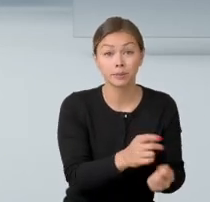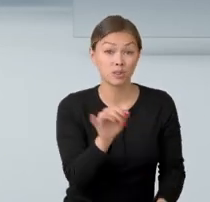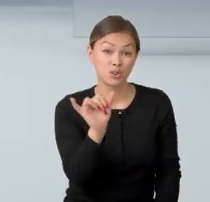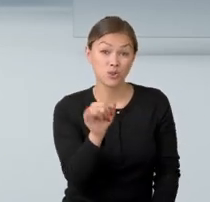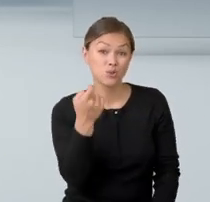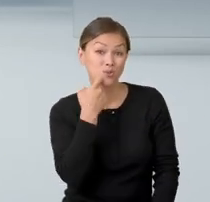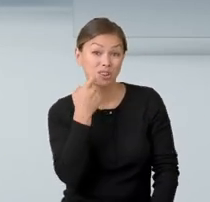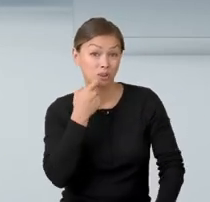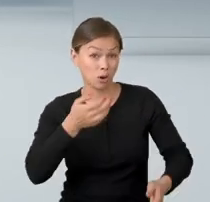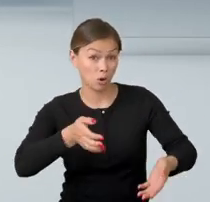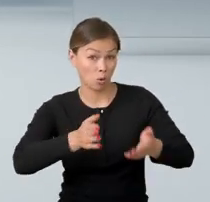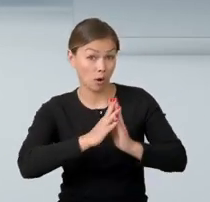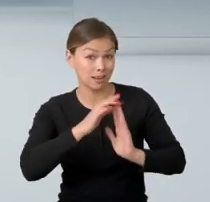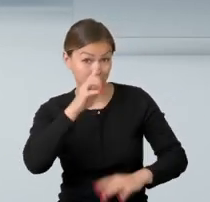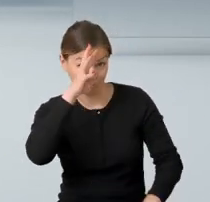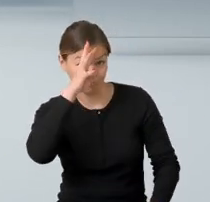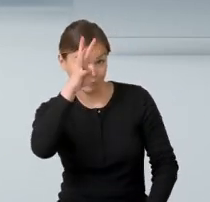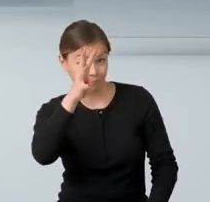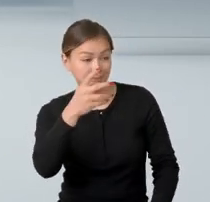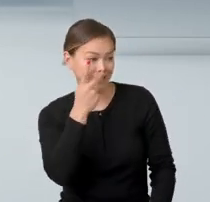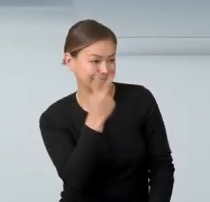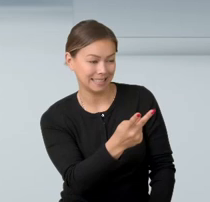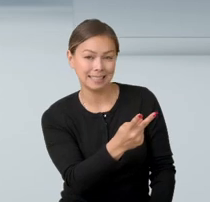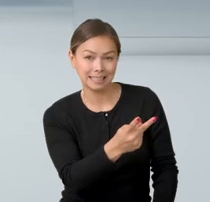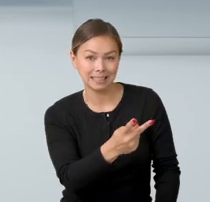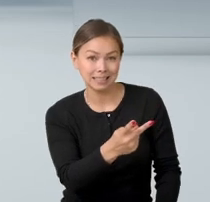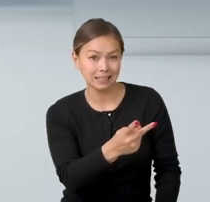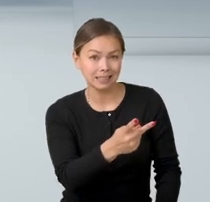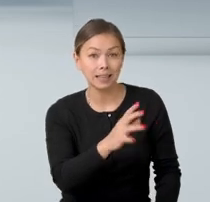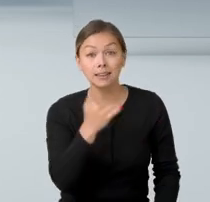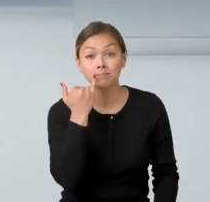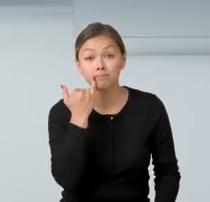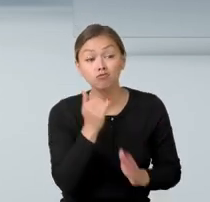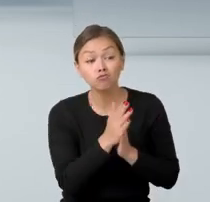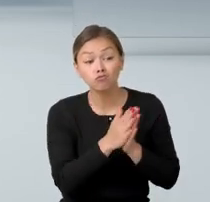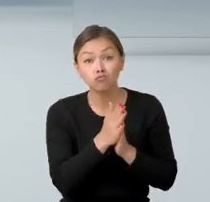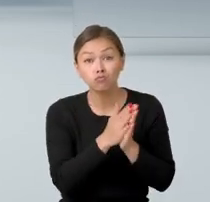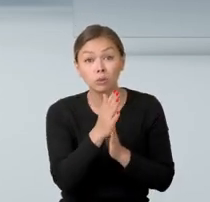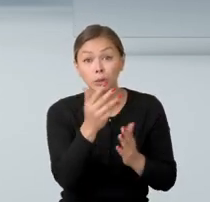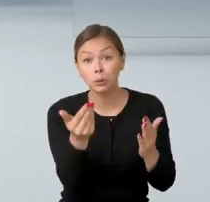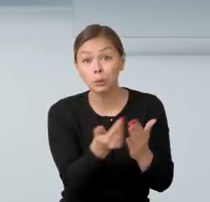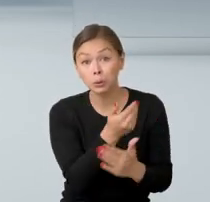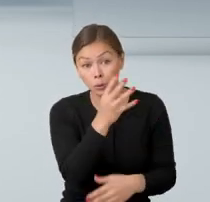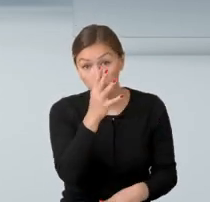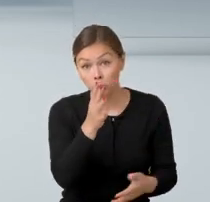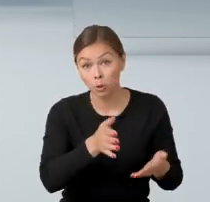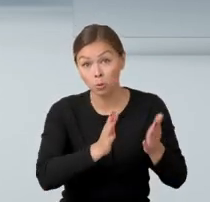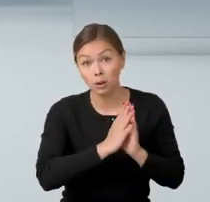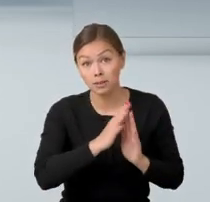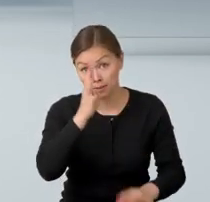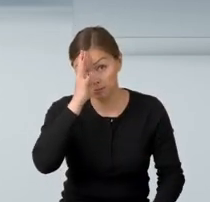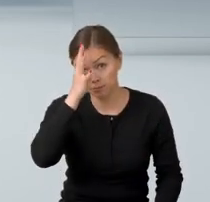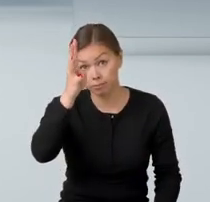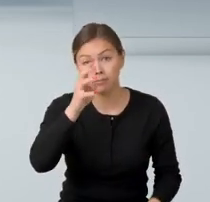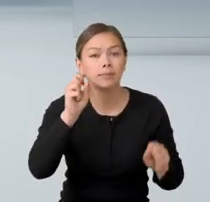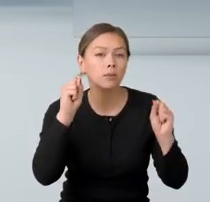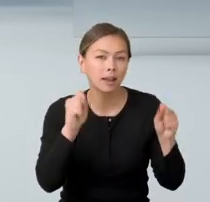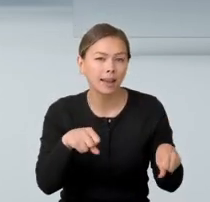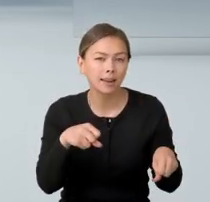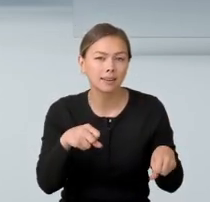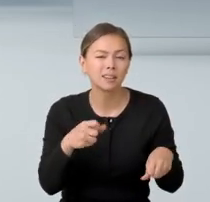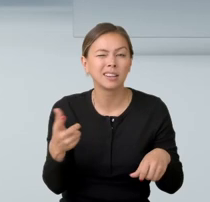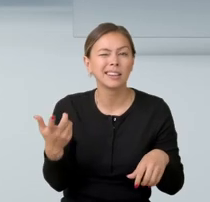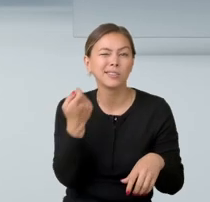teams I can even see that my request and I can create new ones too if I want so again the same